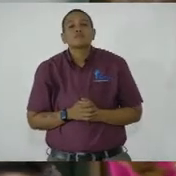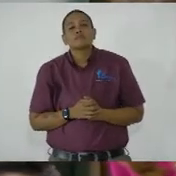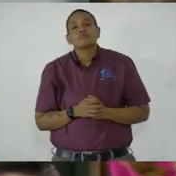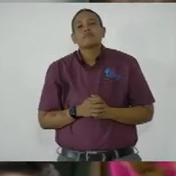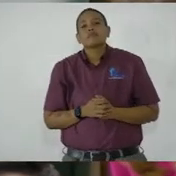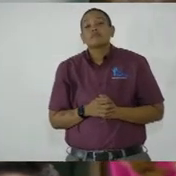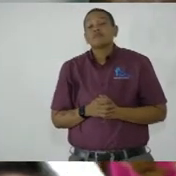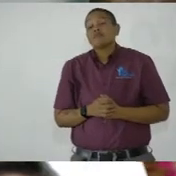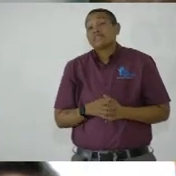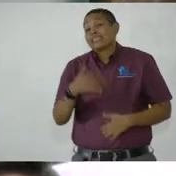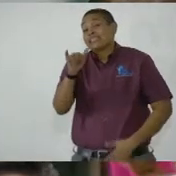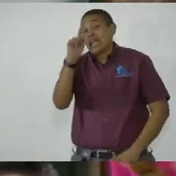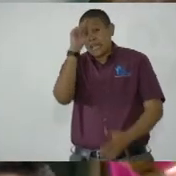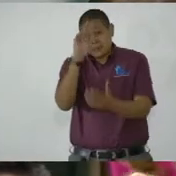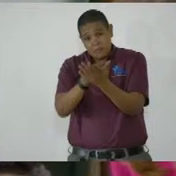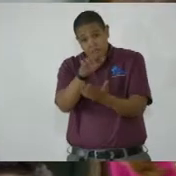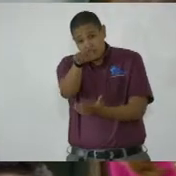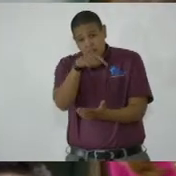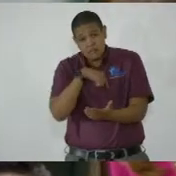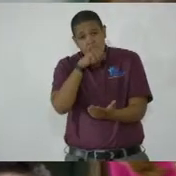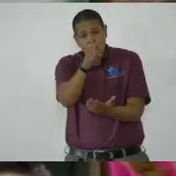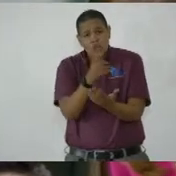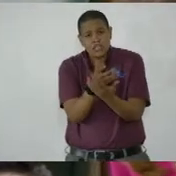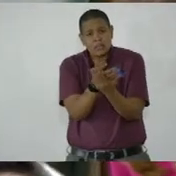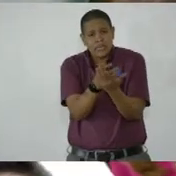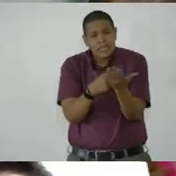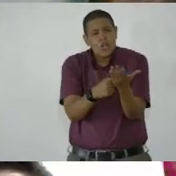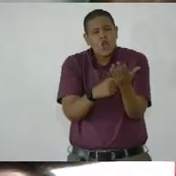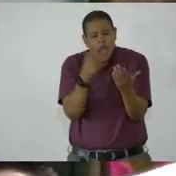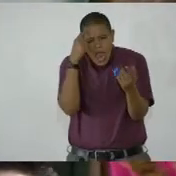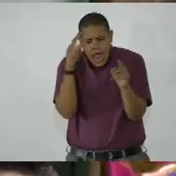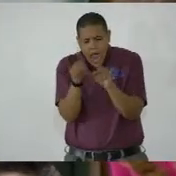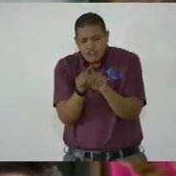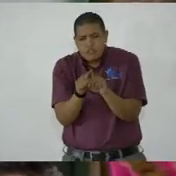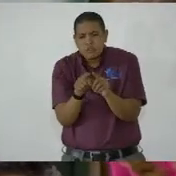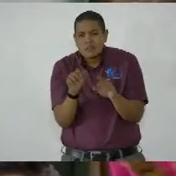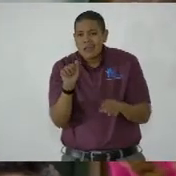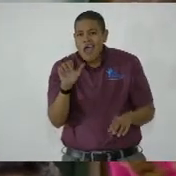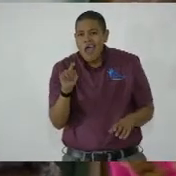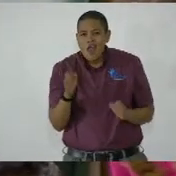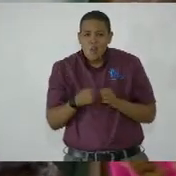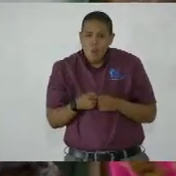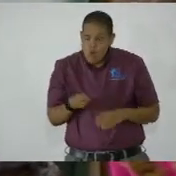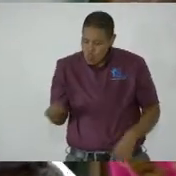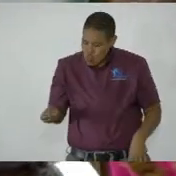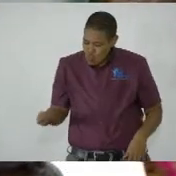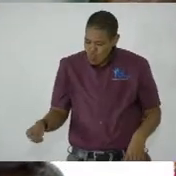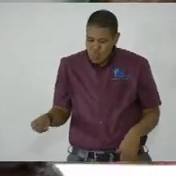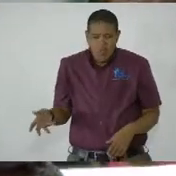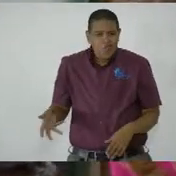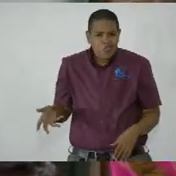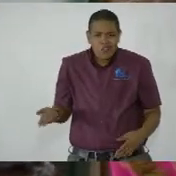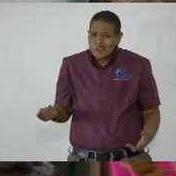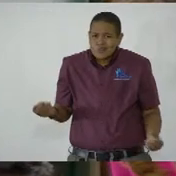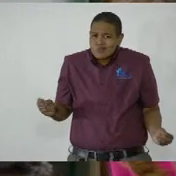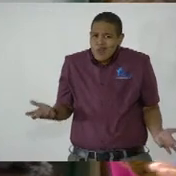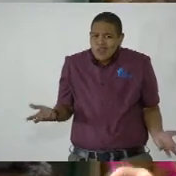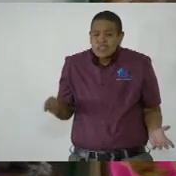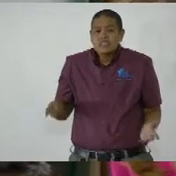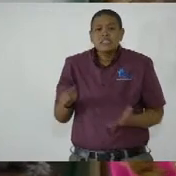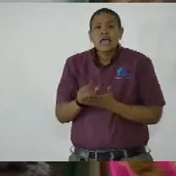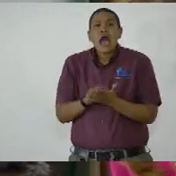Plea Negotiations and Agreements Act more. Regrettably, this act has earned